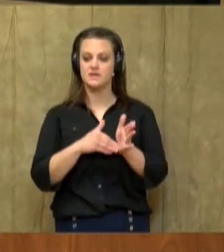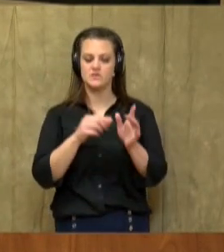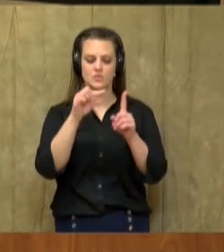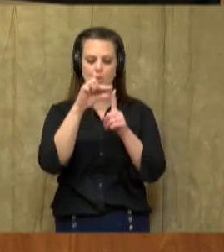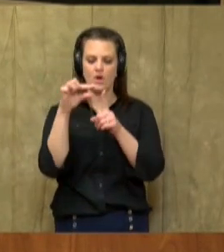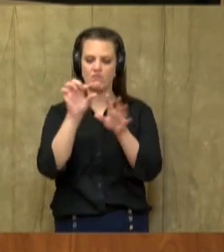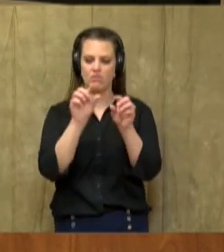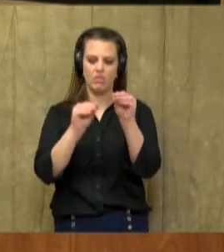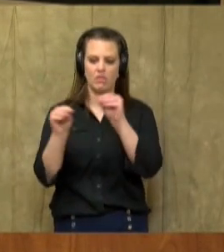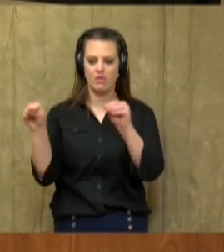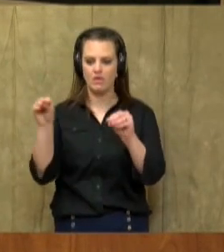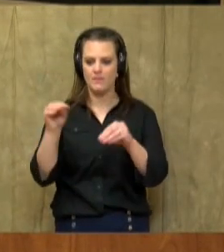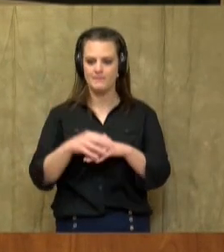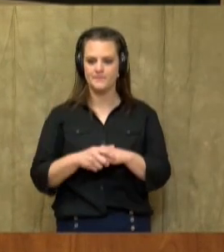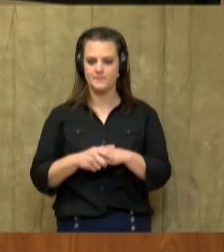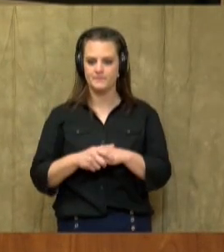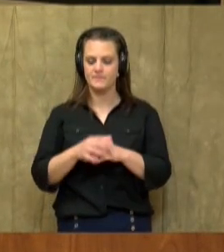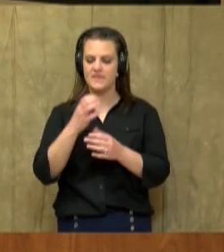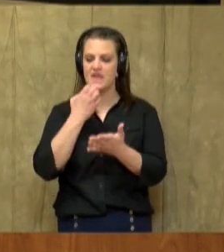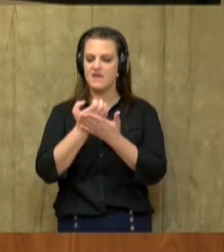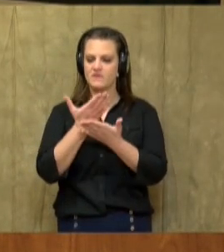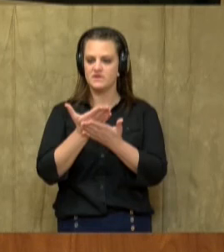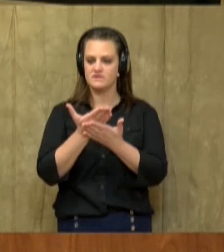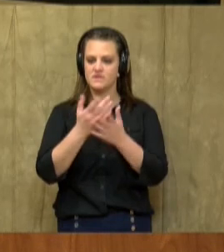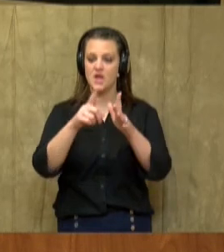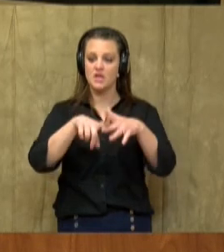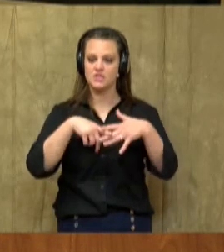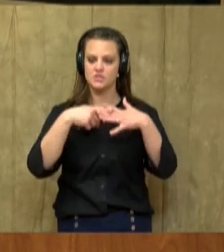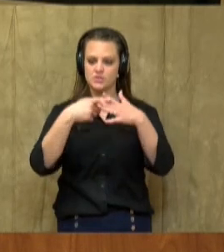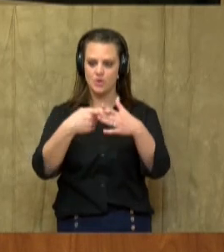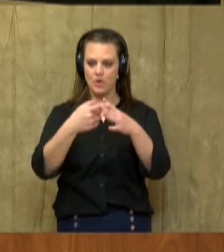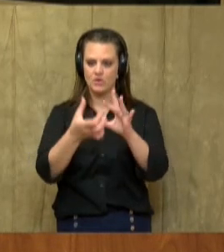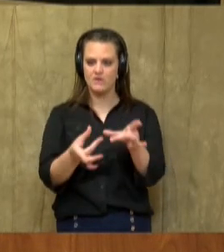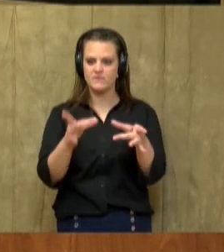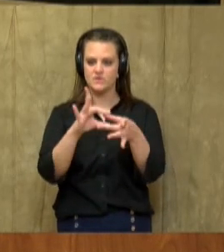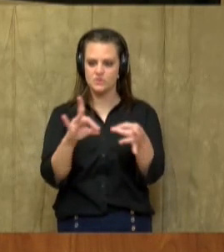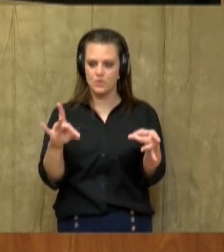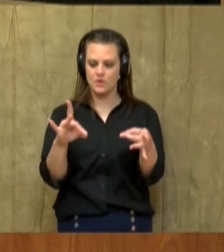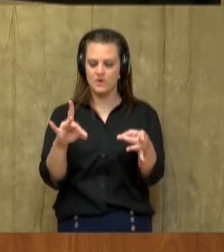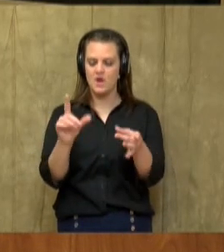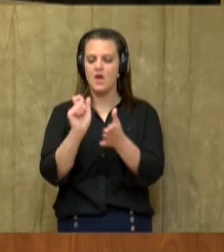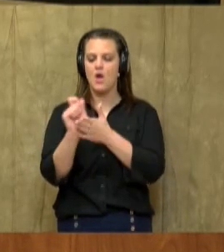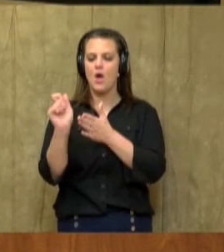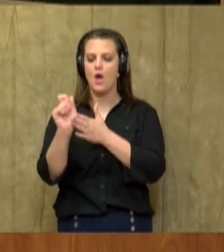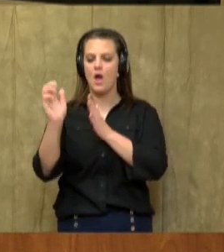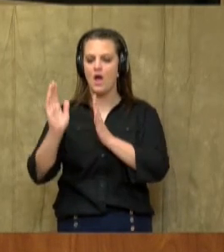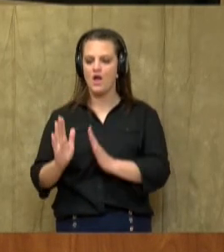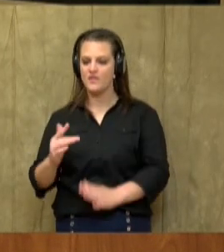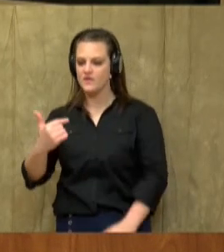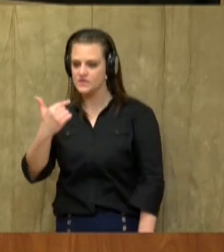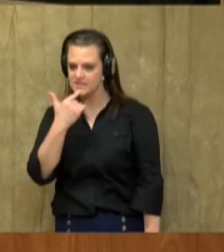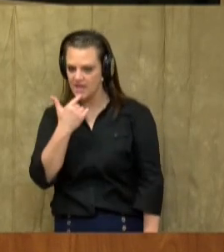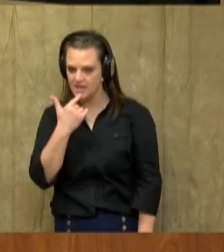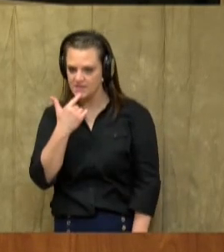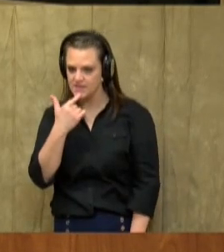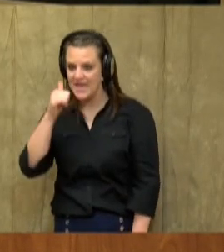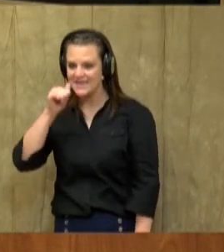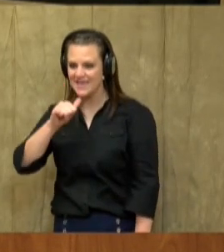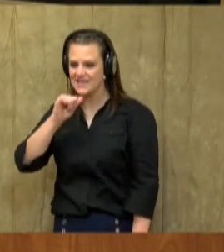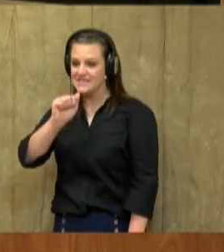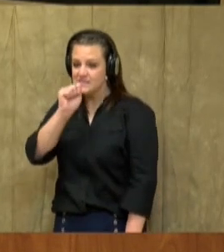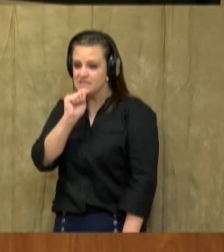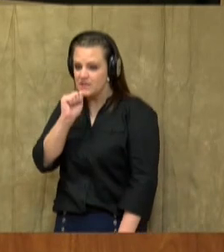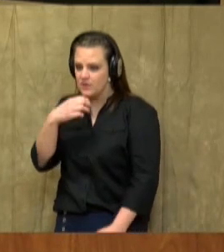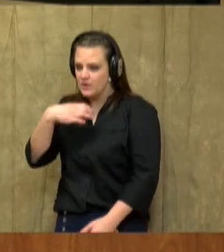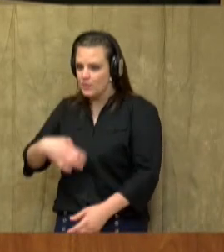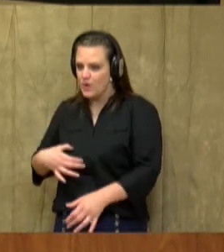what's my evidence? In the beginning of the story, the author states, Caitlin secretly hoped he would stay forever, even